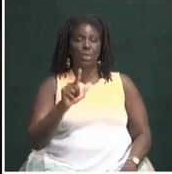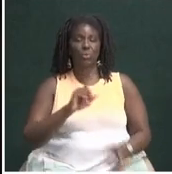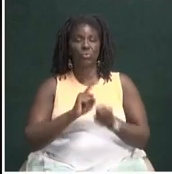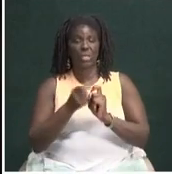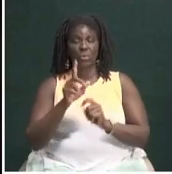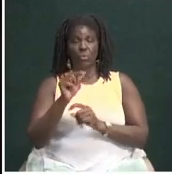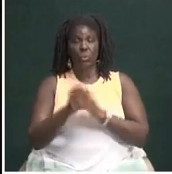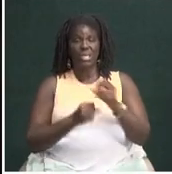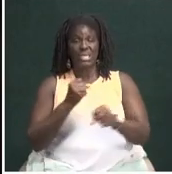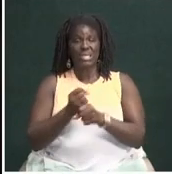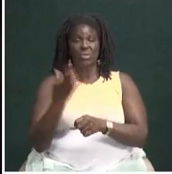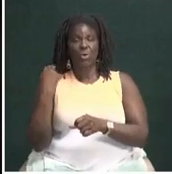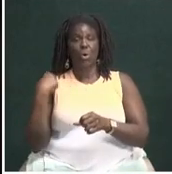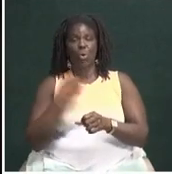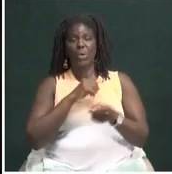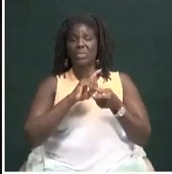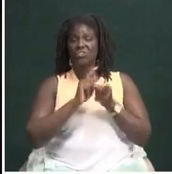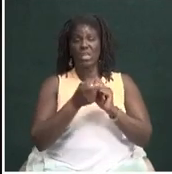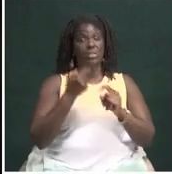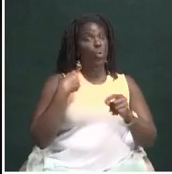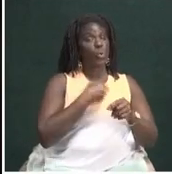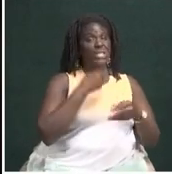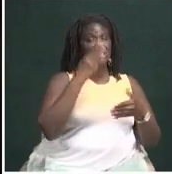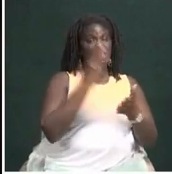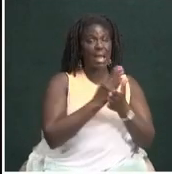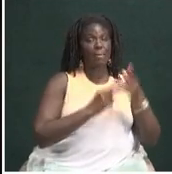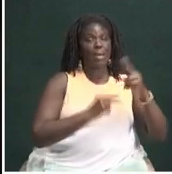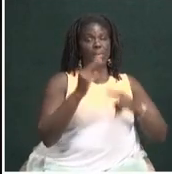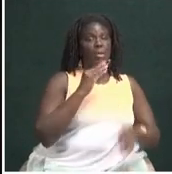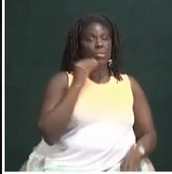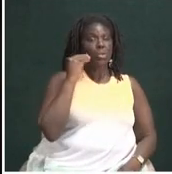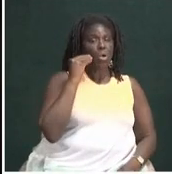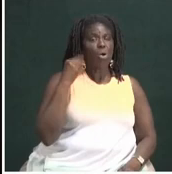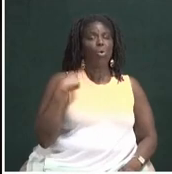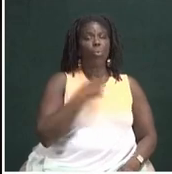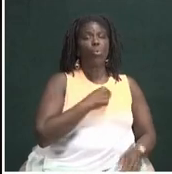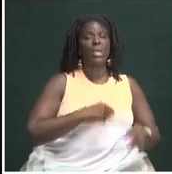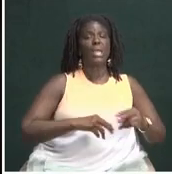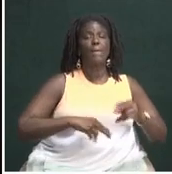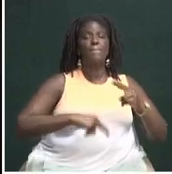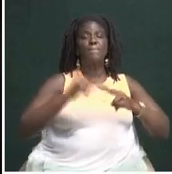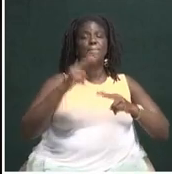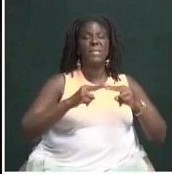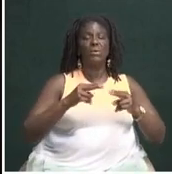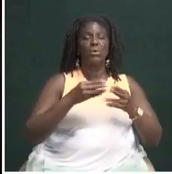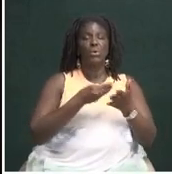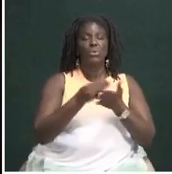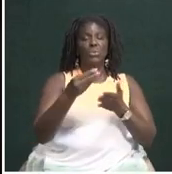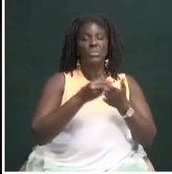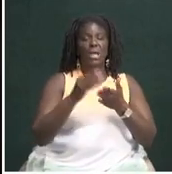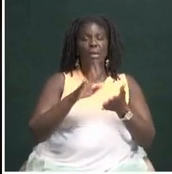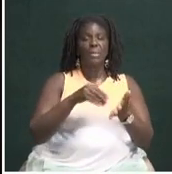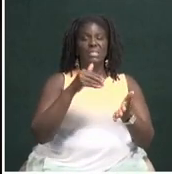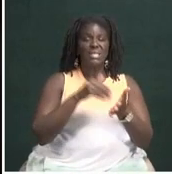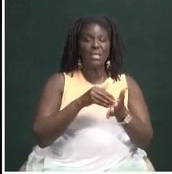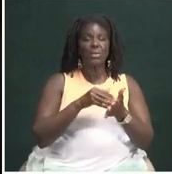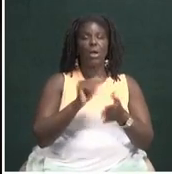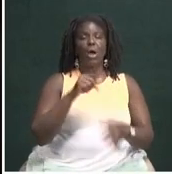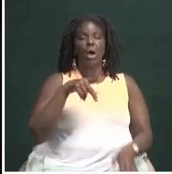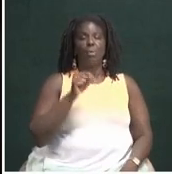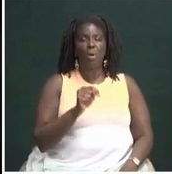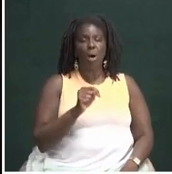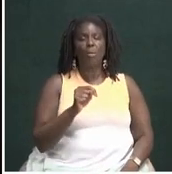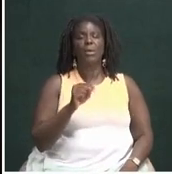ago. So we don't build homes anymore. We do shopping centers and apartments, what are called master plan communities. We